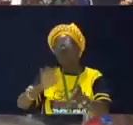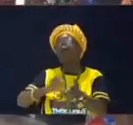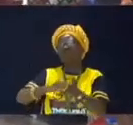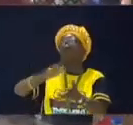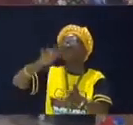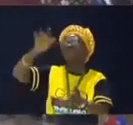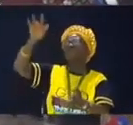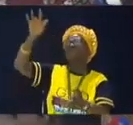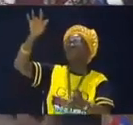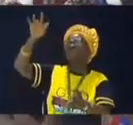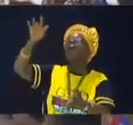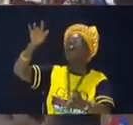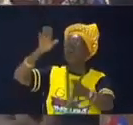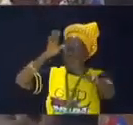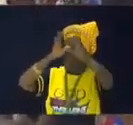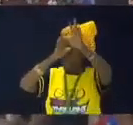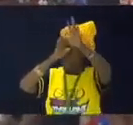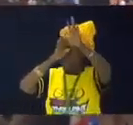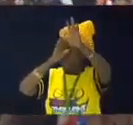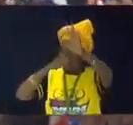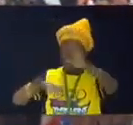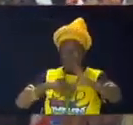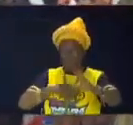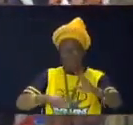Father, please fill me